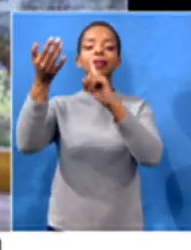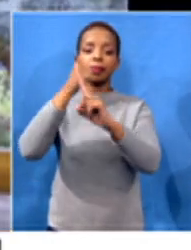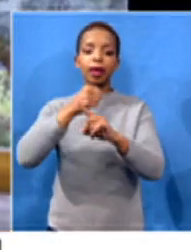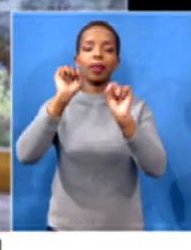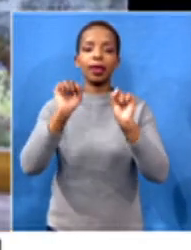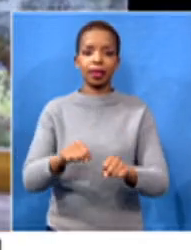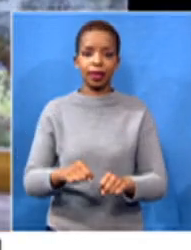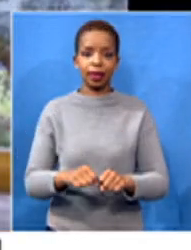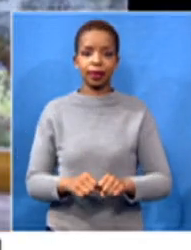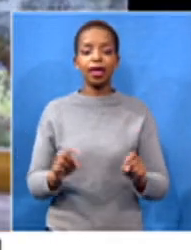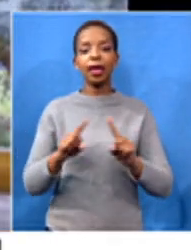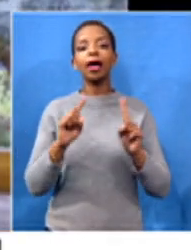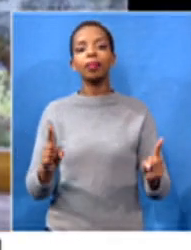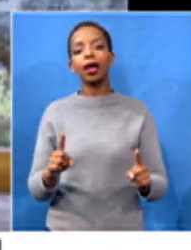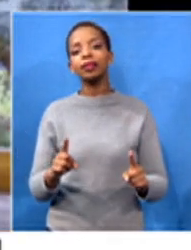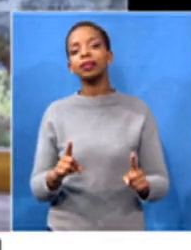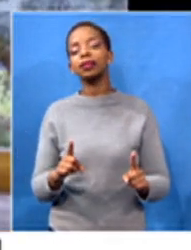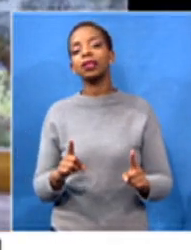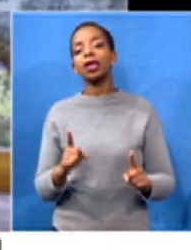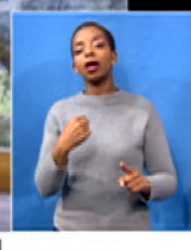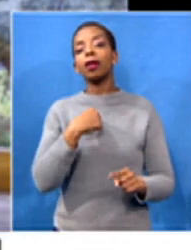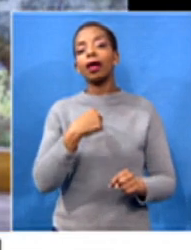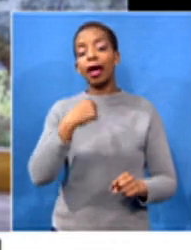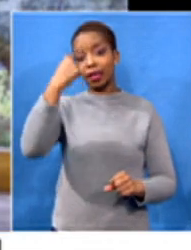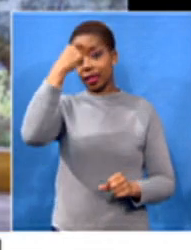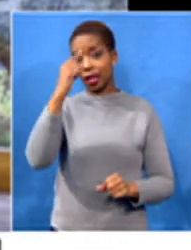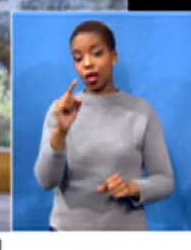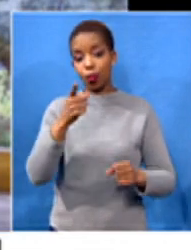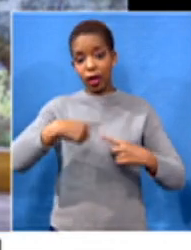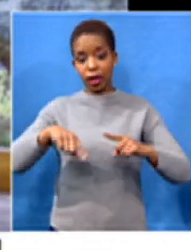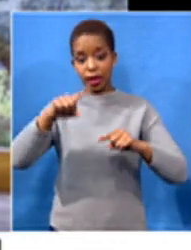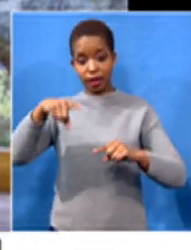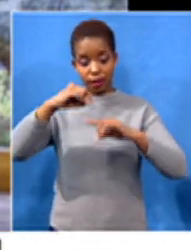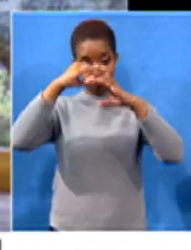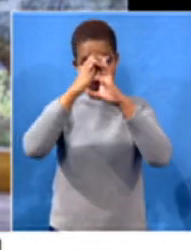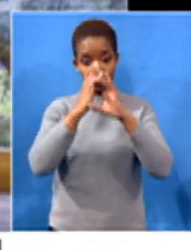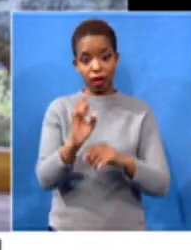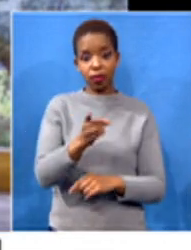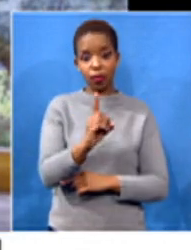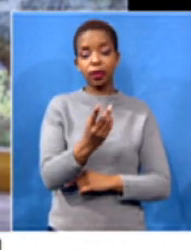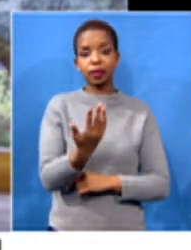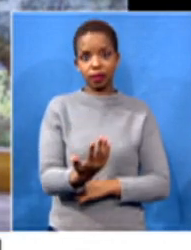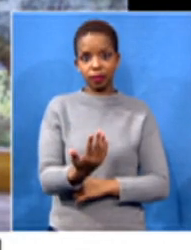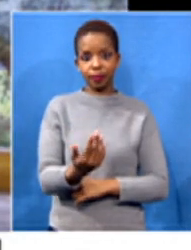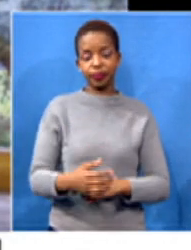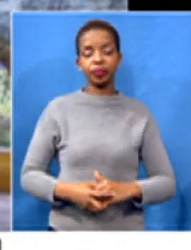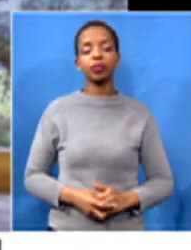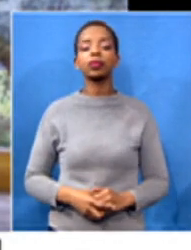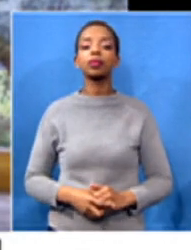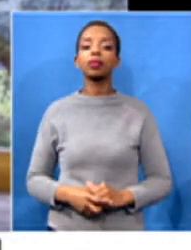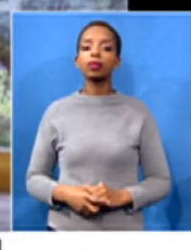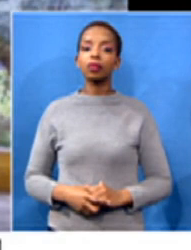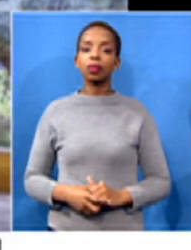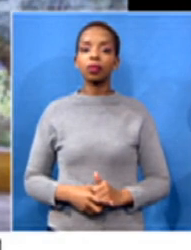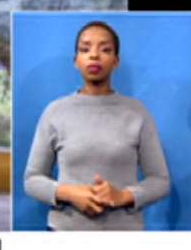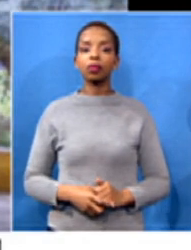of education targets. But I think what we should focus on to be productive is whether we're on